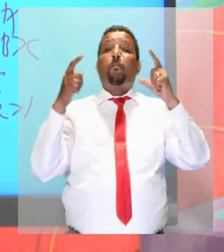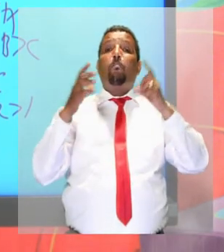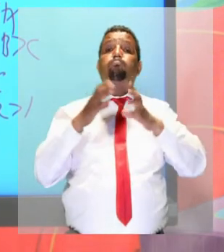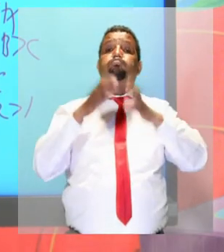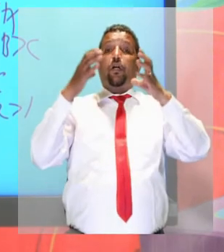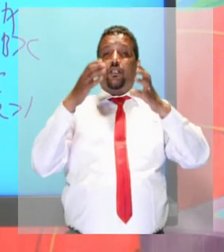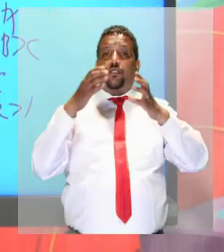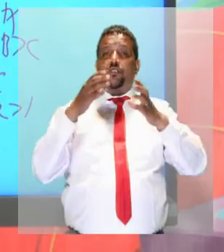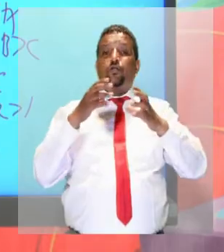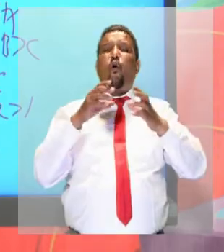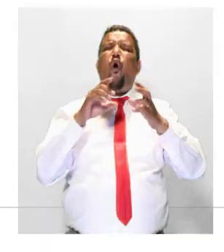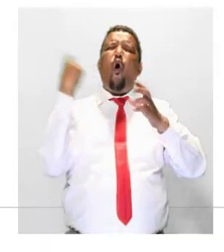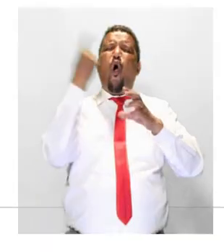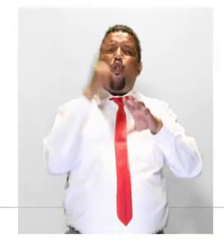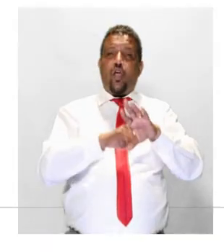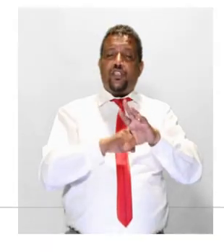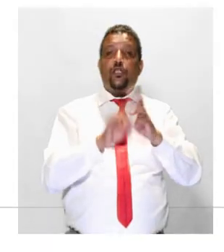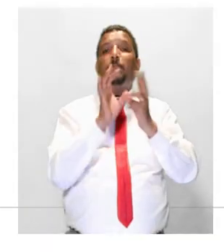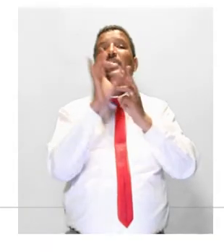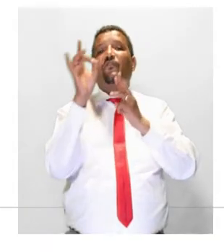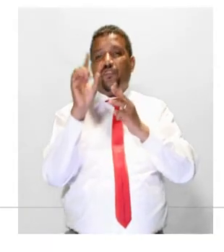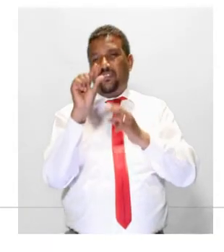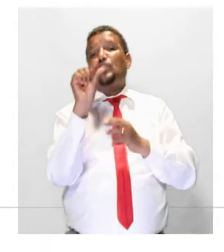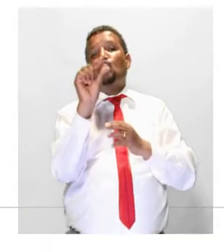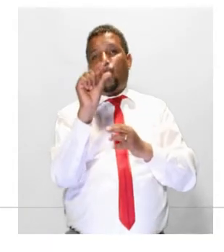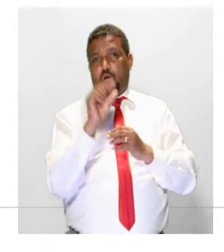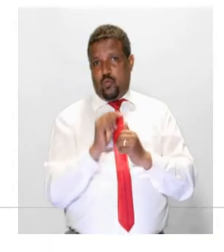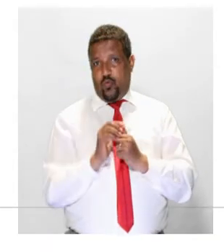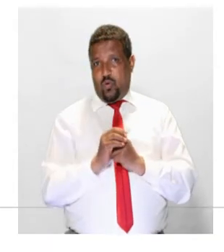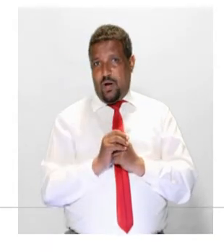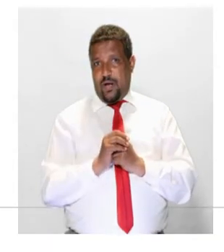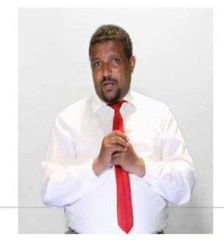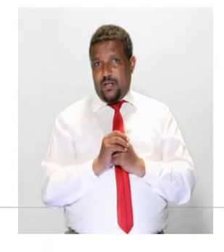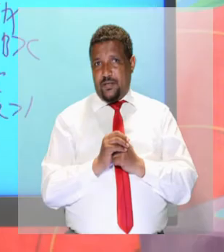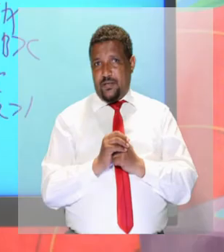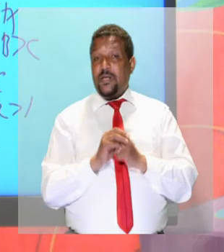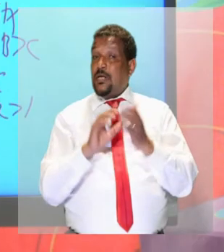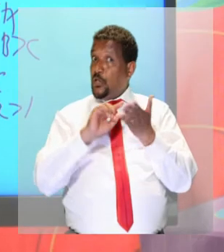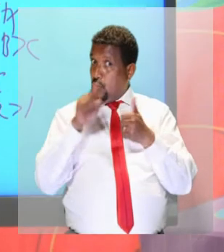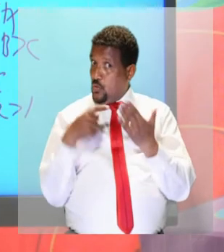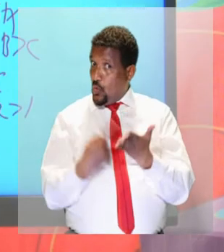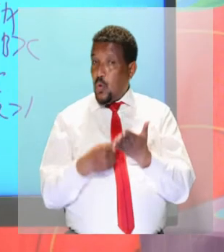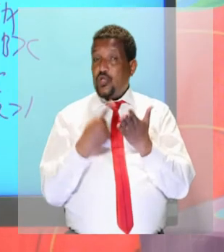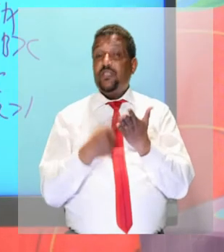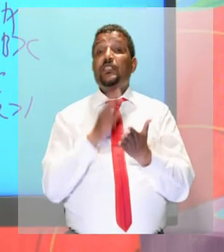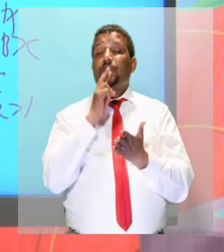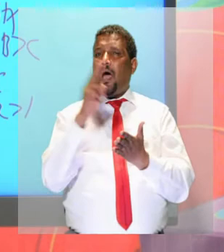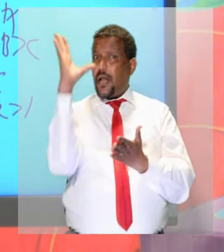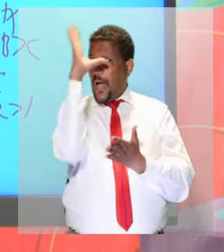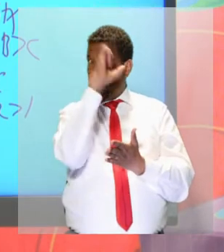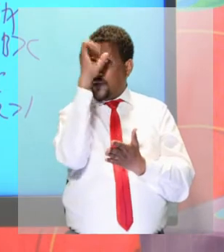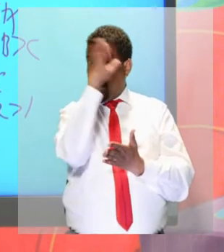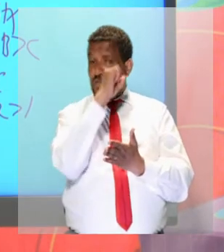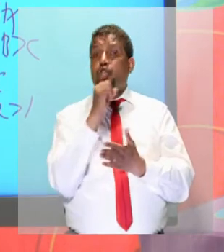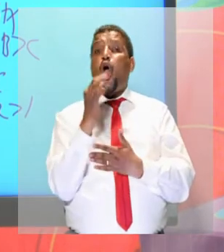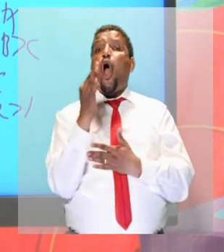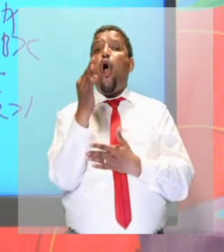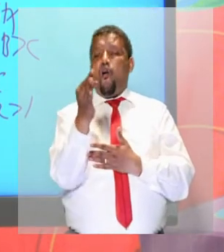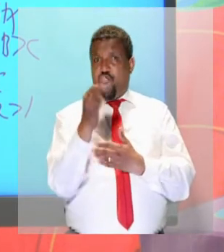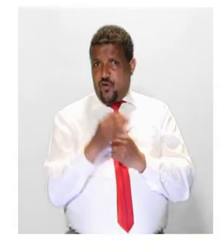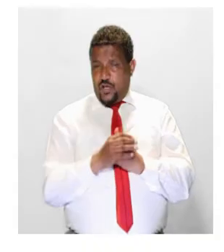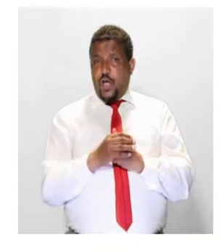always preferred than that of the smaller one. So these are the assumptions of